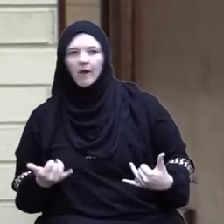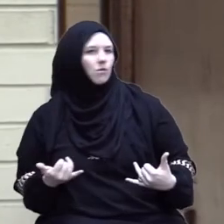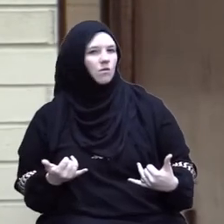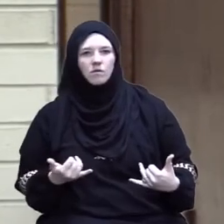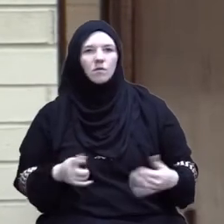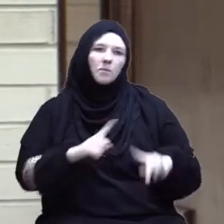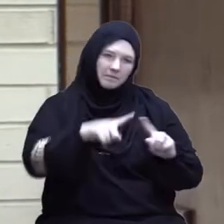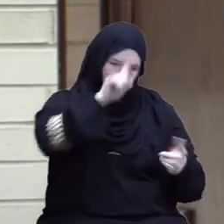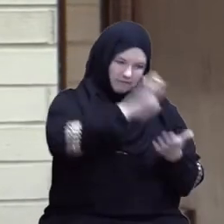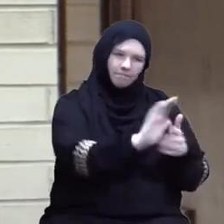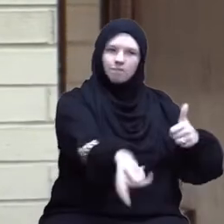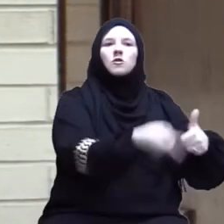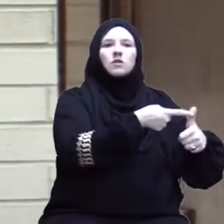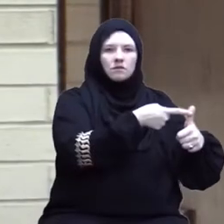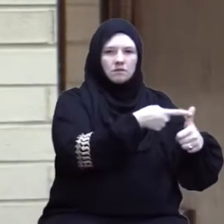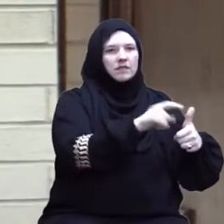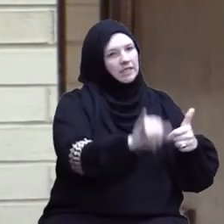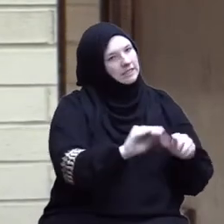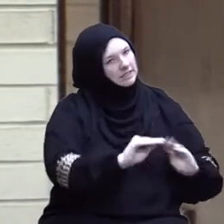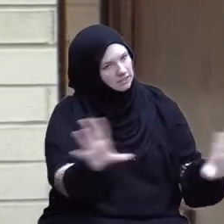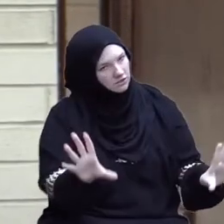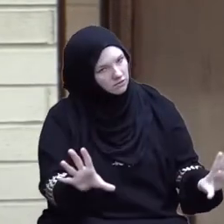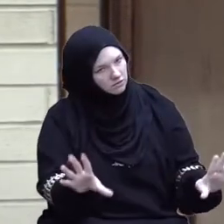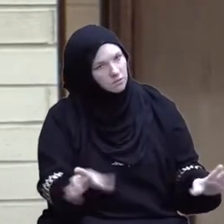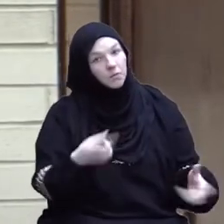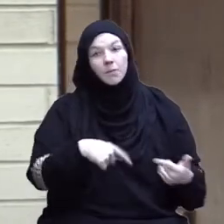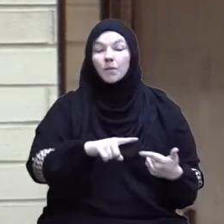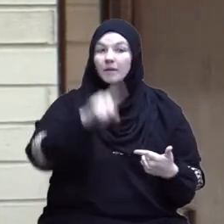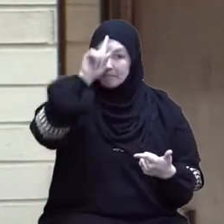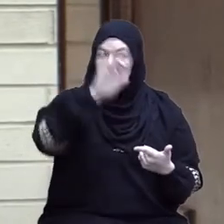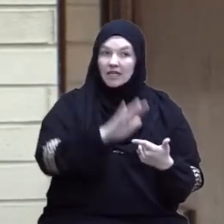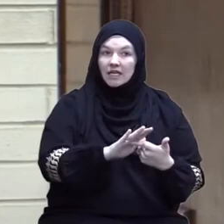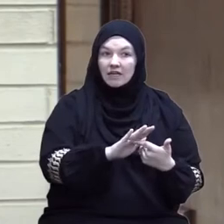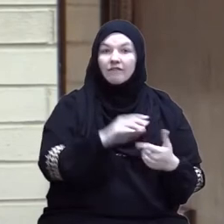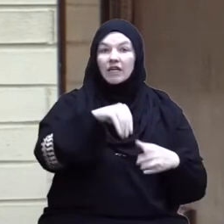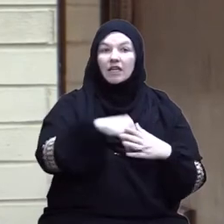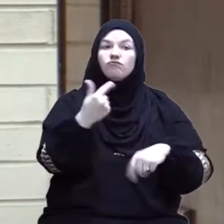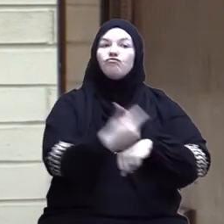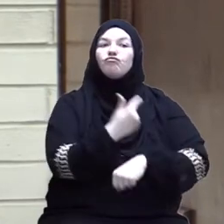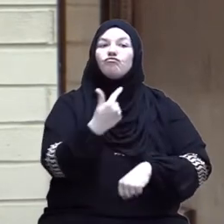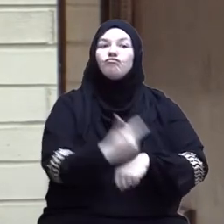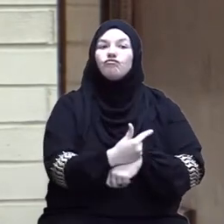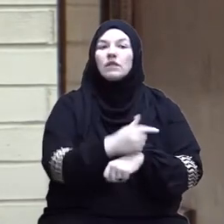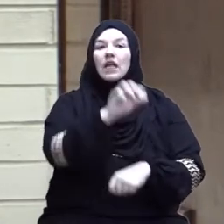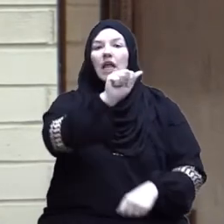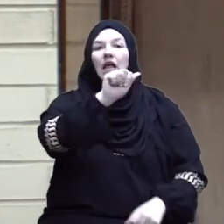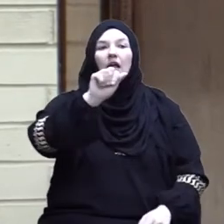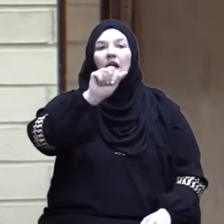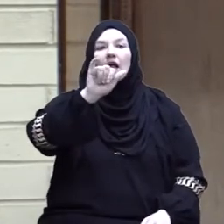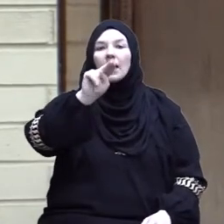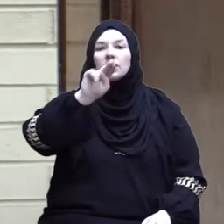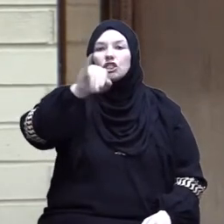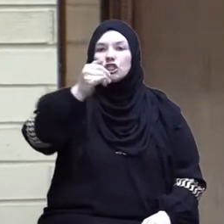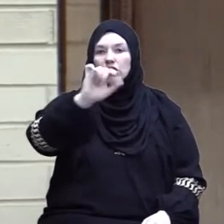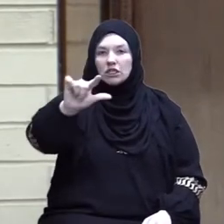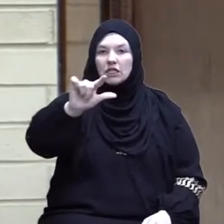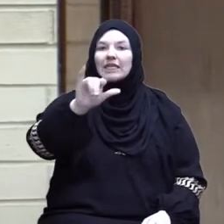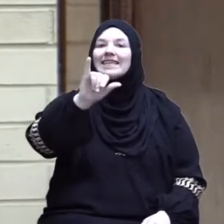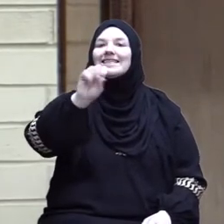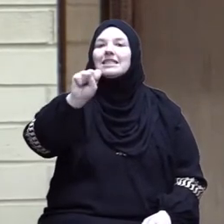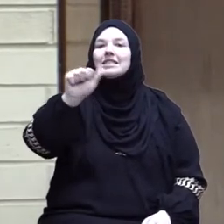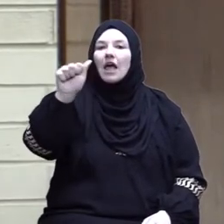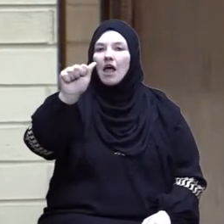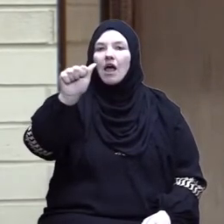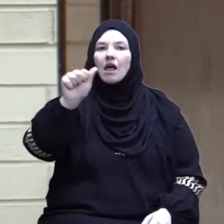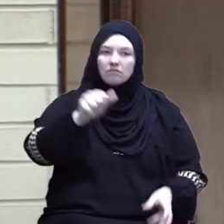Moses. That has to be made clear. We believe in the Injil as it was given to Isa, not as it is